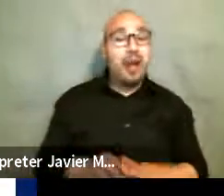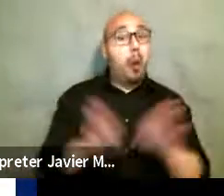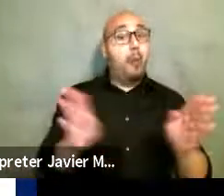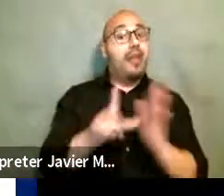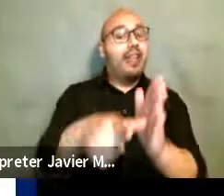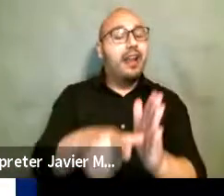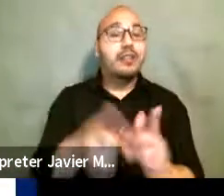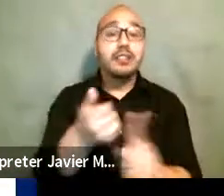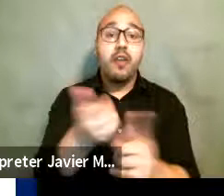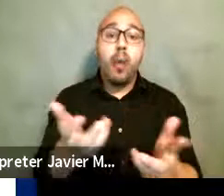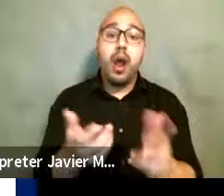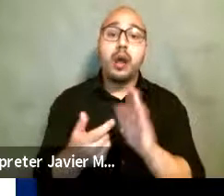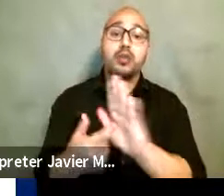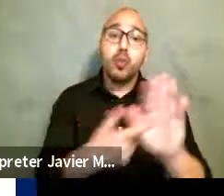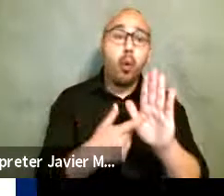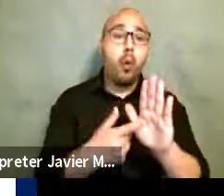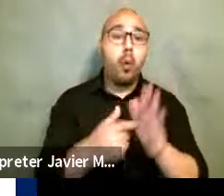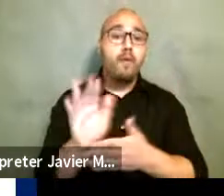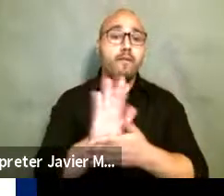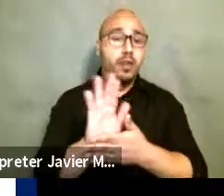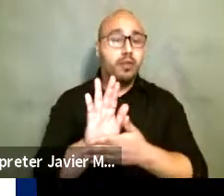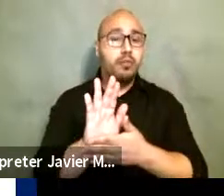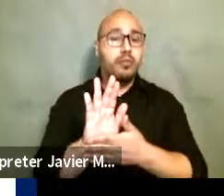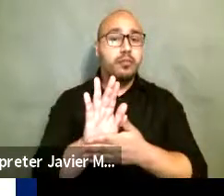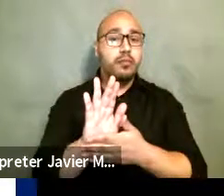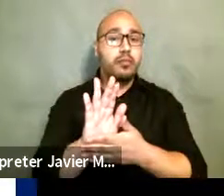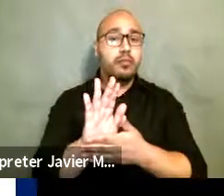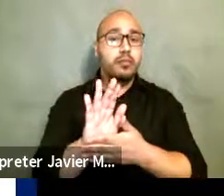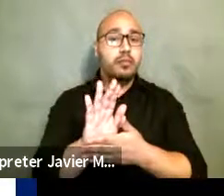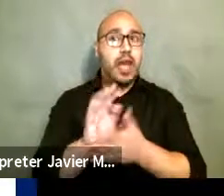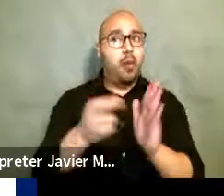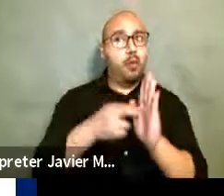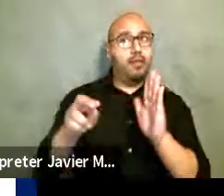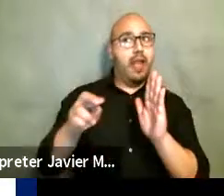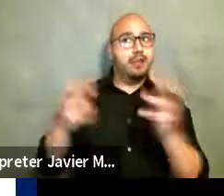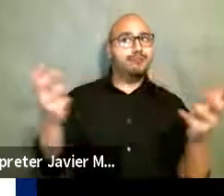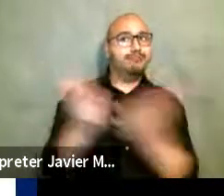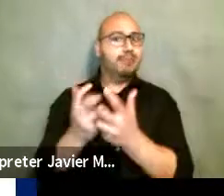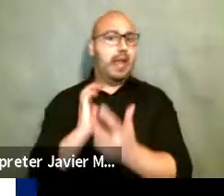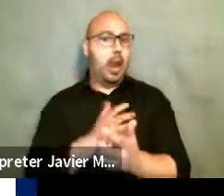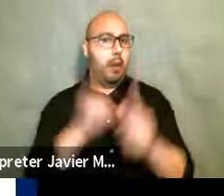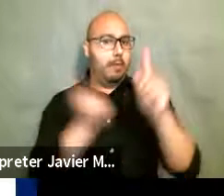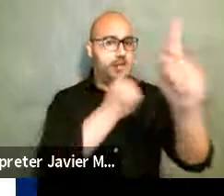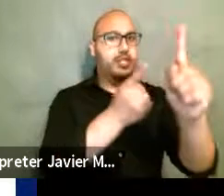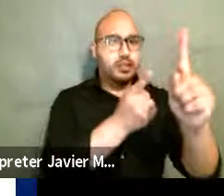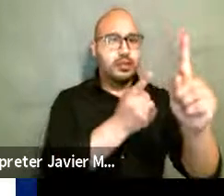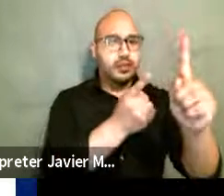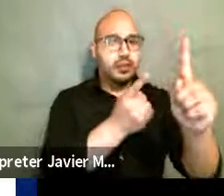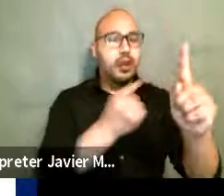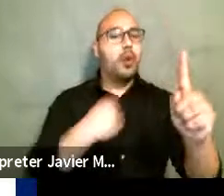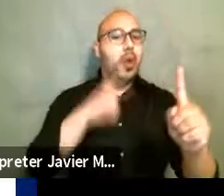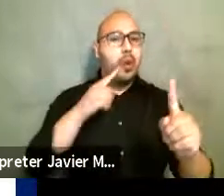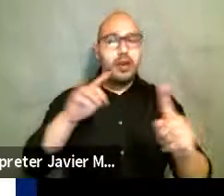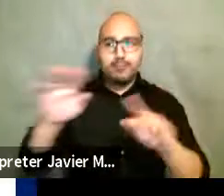a film that reflects our mission, then we would arrange for them